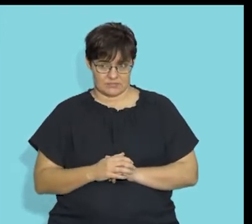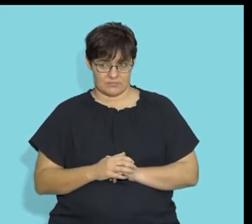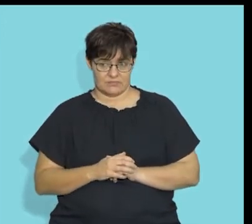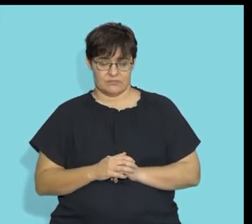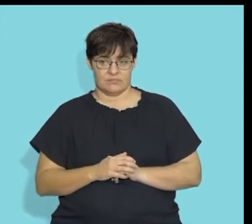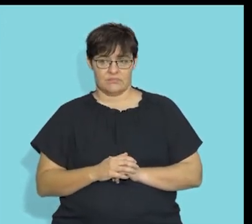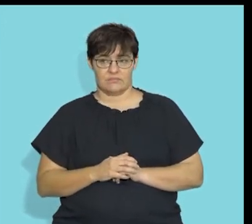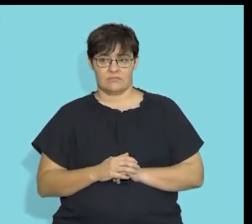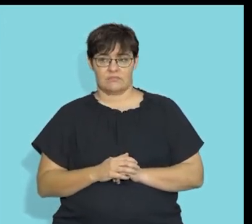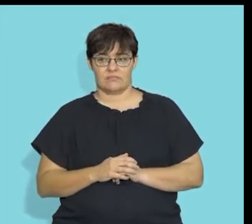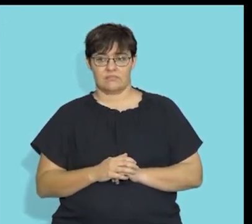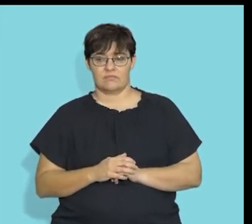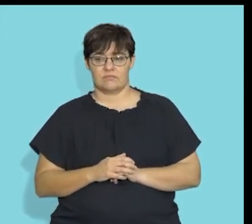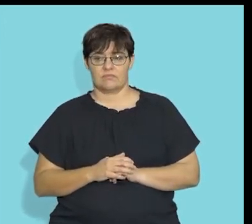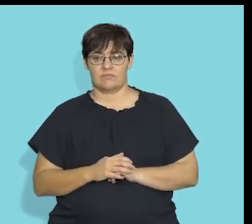-25,939.